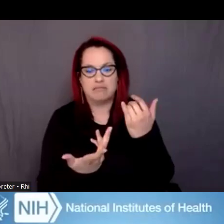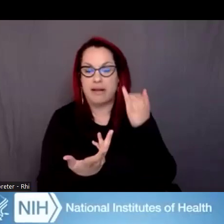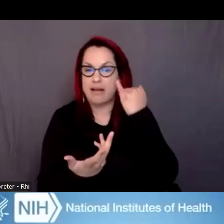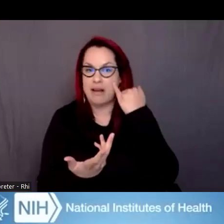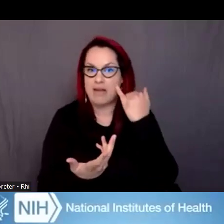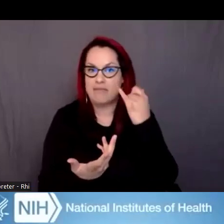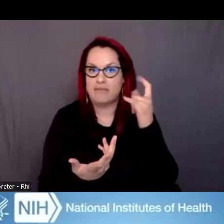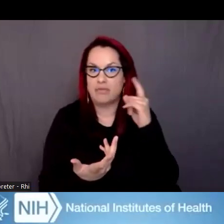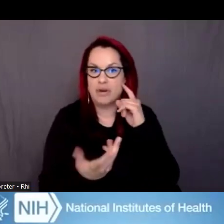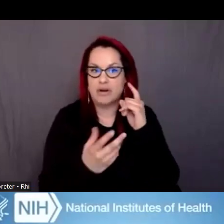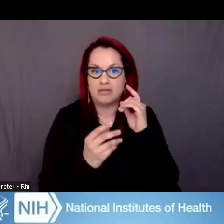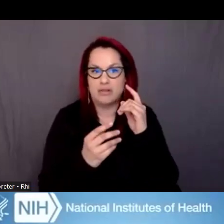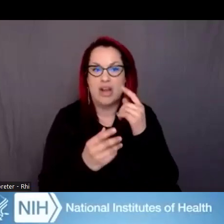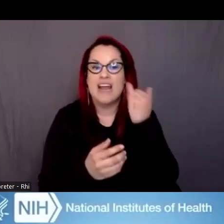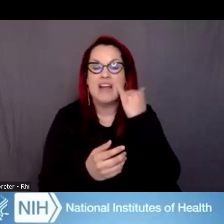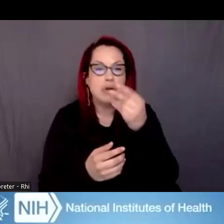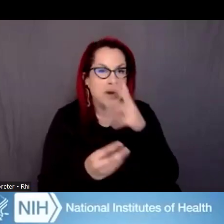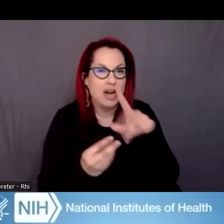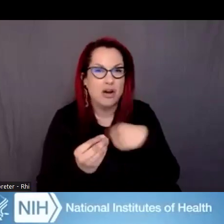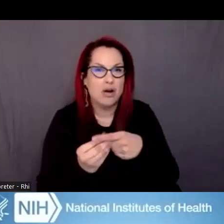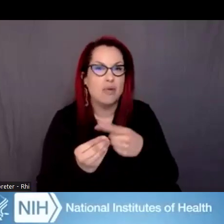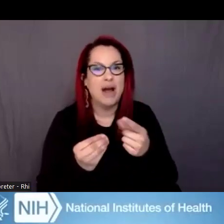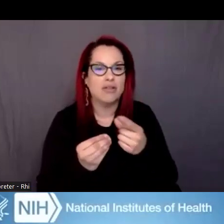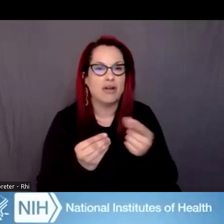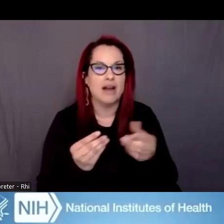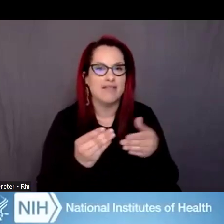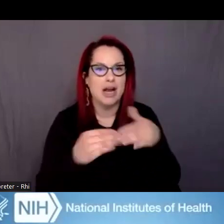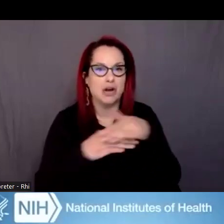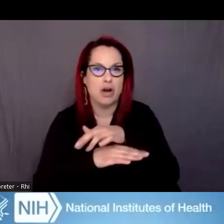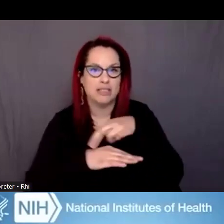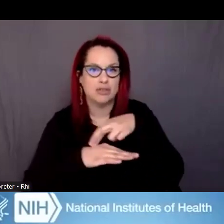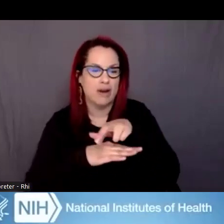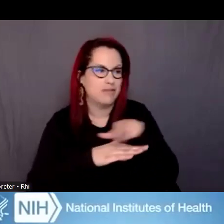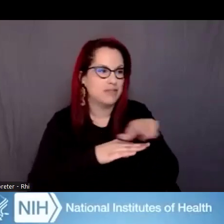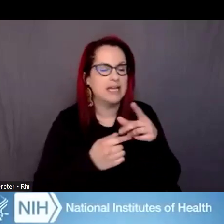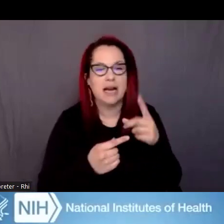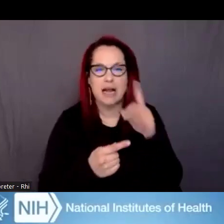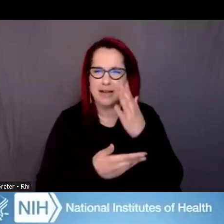about cross-referencing, I think a couple of the ICs have already done this.